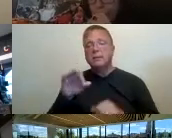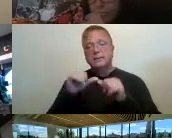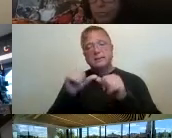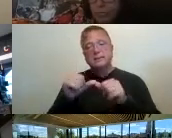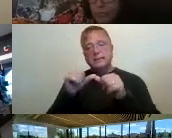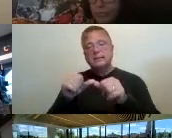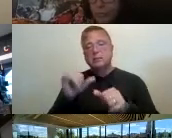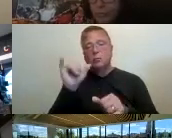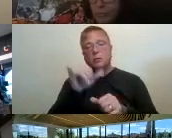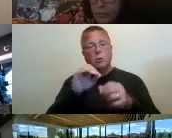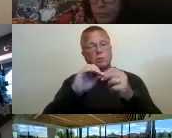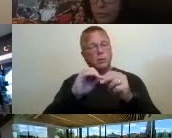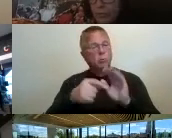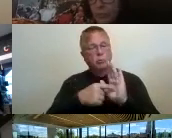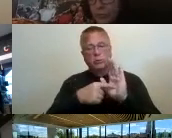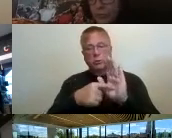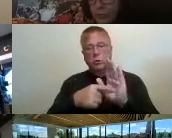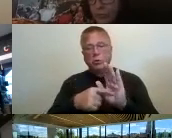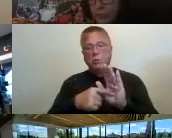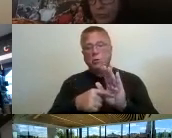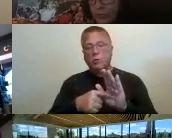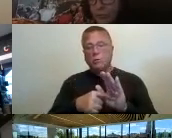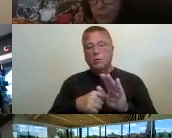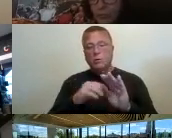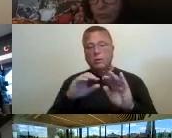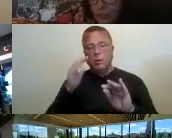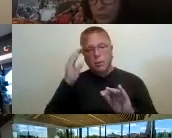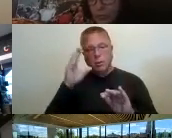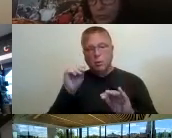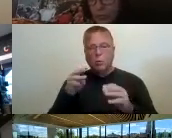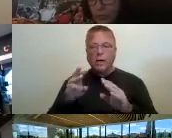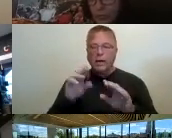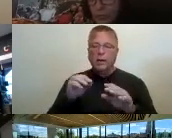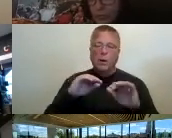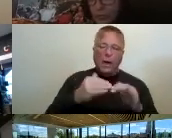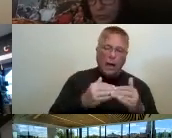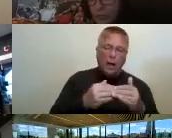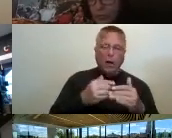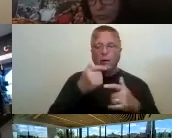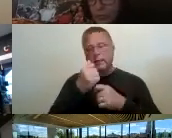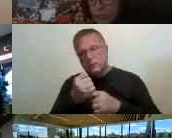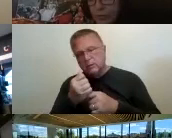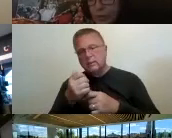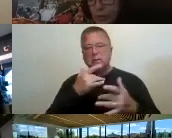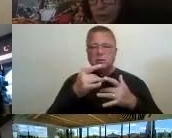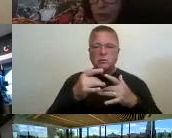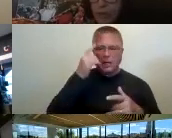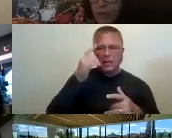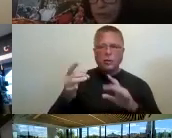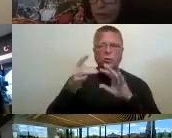those numbers that we showed for the no way, no how, interested but concerned. And I know you joined a little bit late, so we'll post